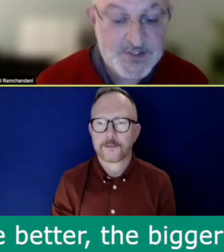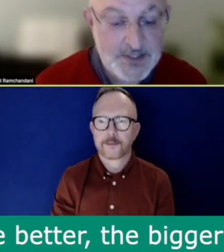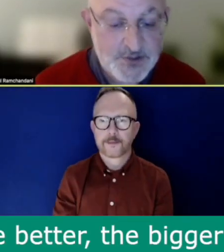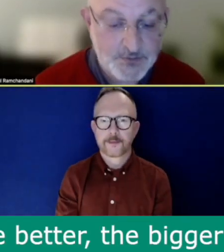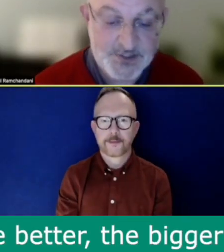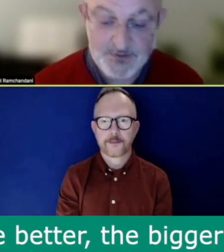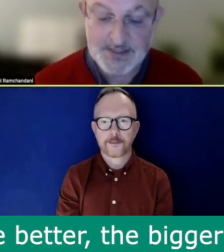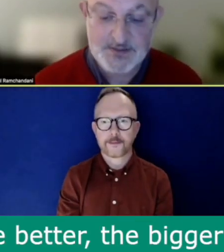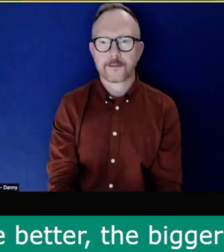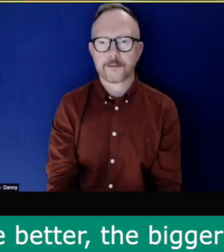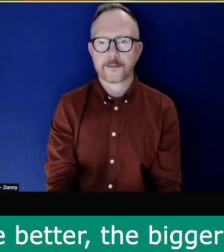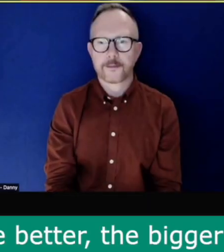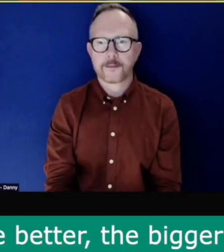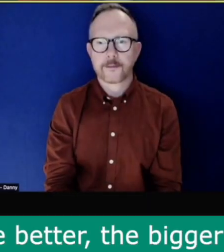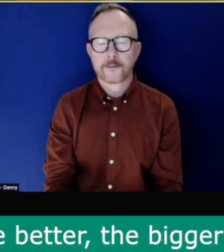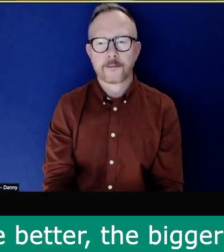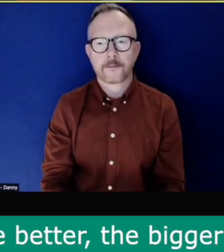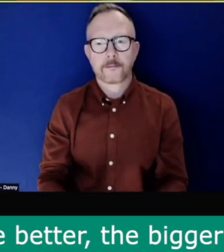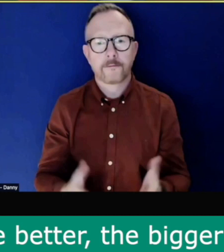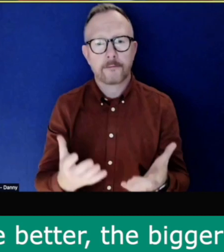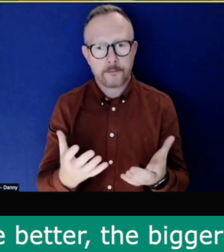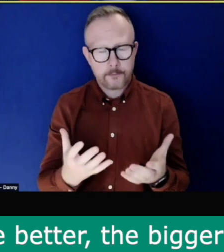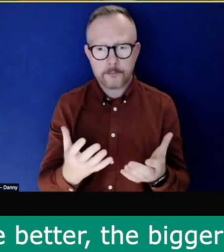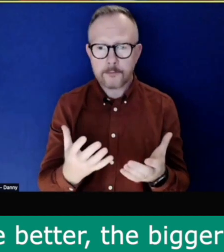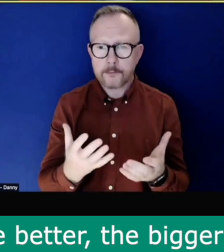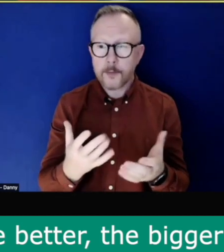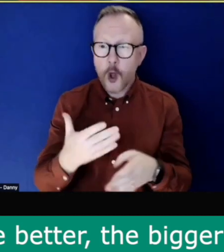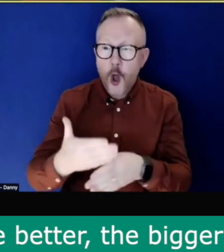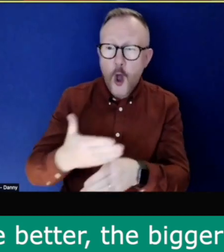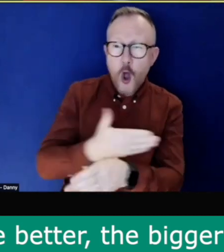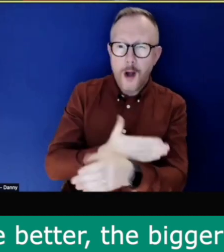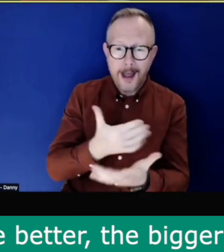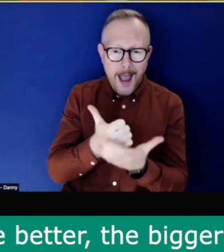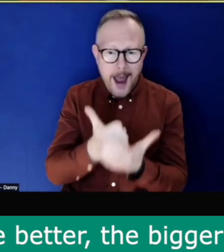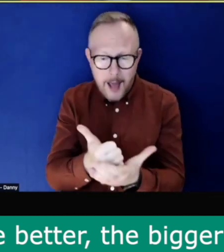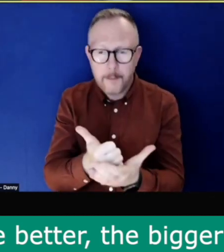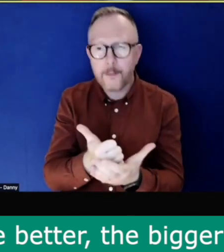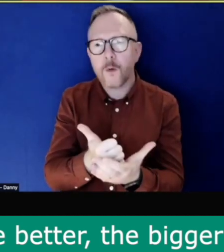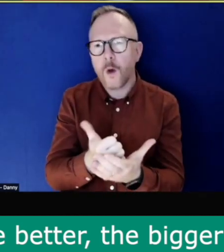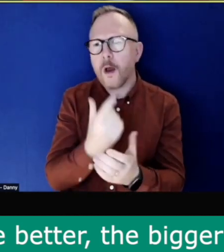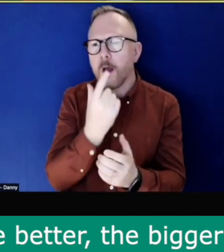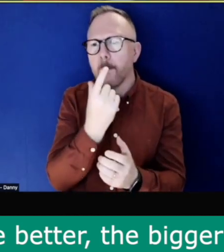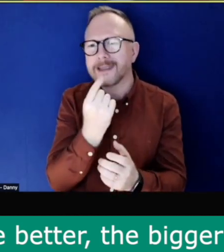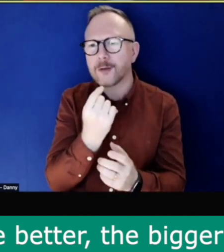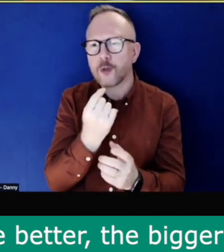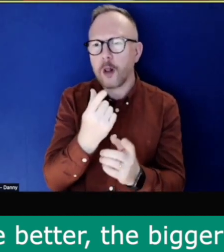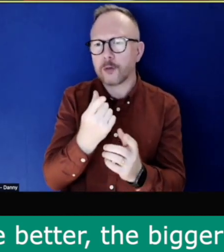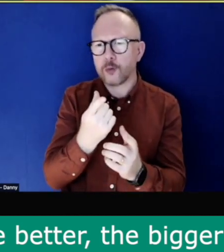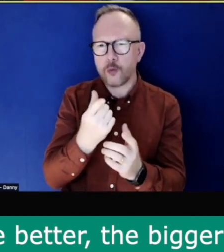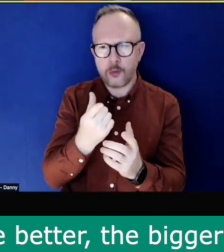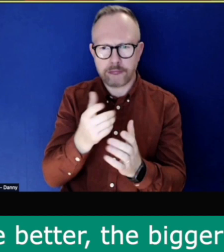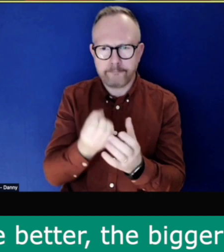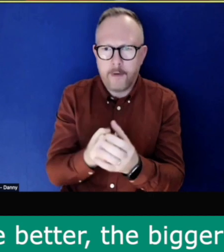So the potential is great, and the earlier we get in there, the better, the bigger the potential is for us to be able to support